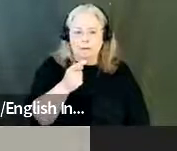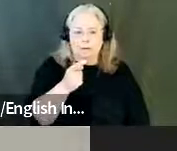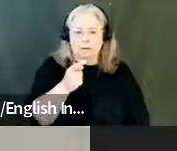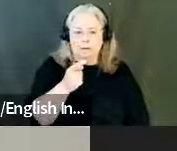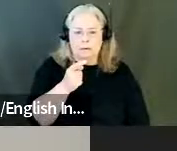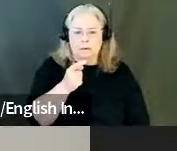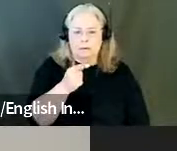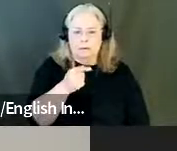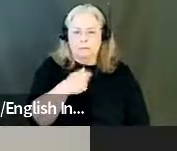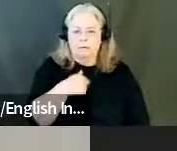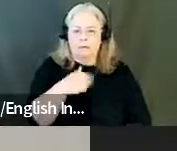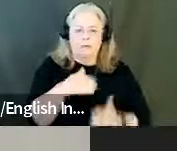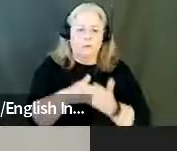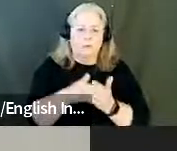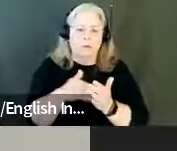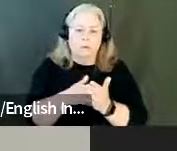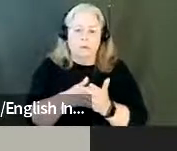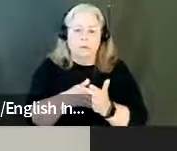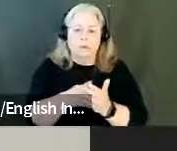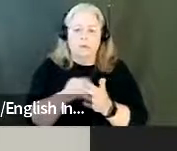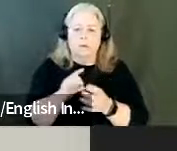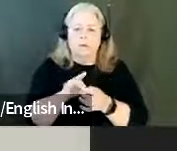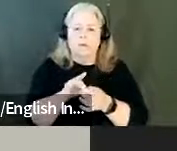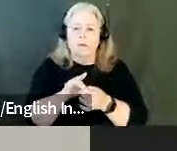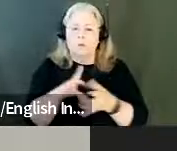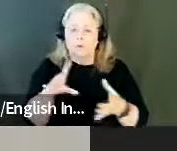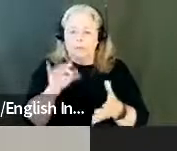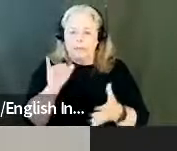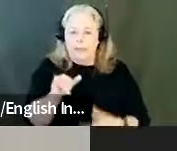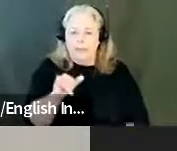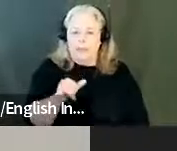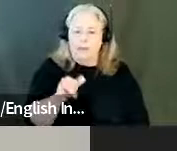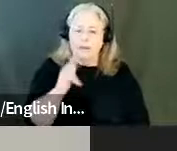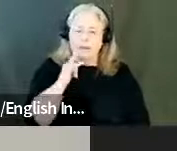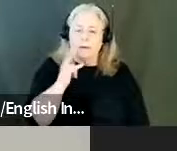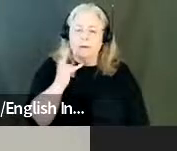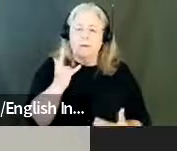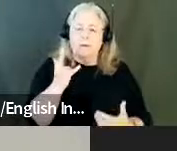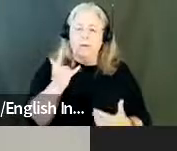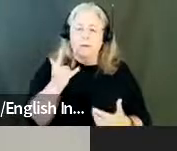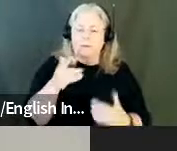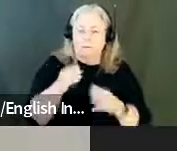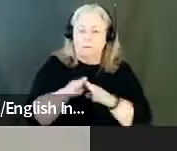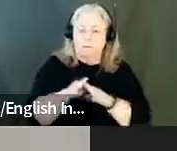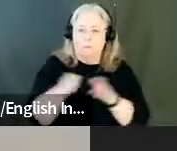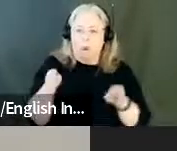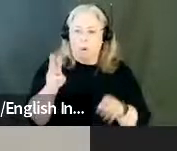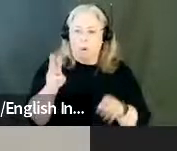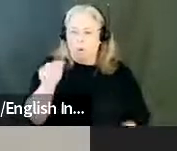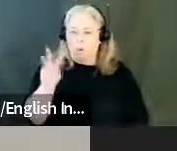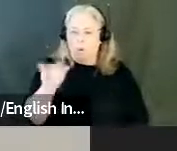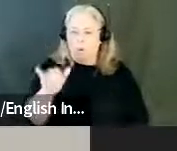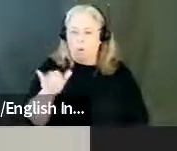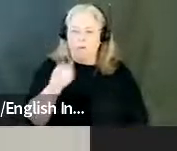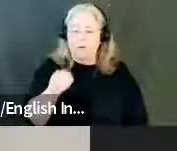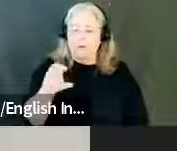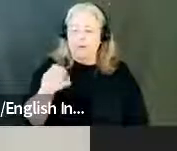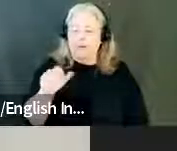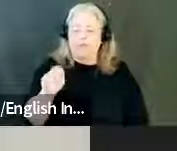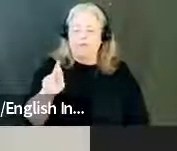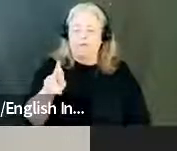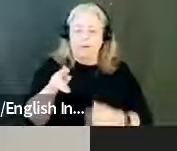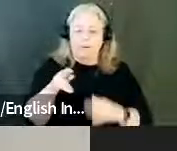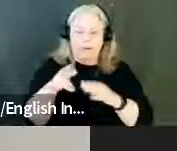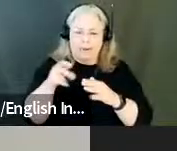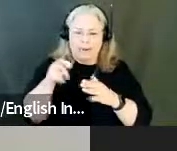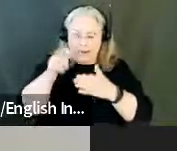what I often will do is I will release this because sometimes this will want to pry away. So I'll put my clever cutter